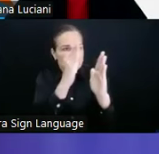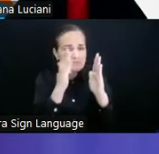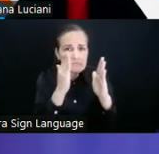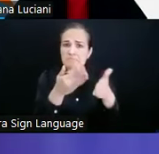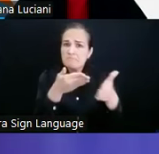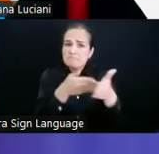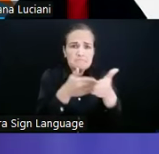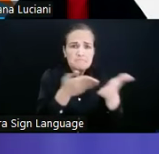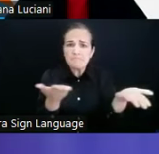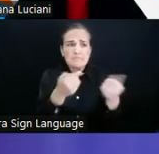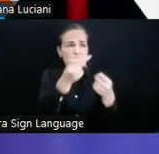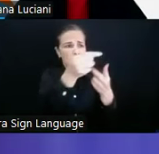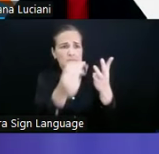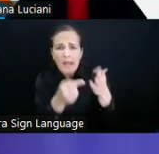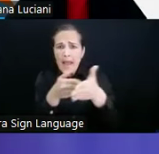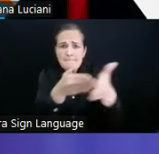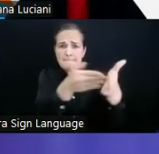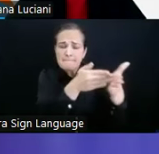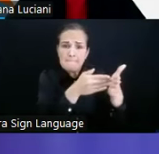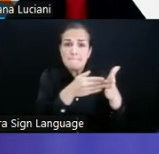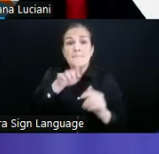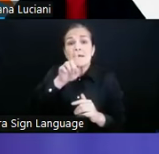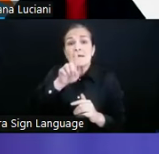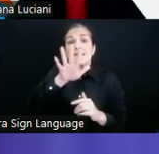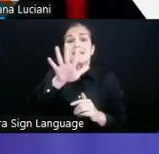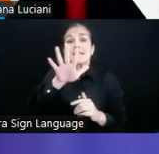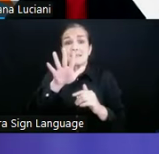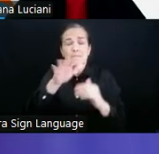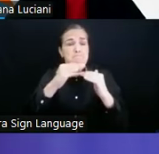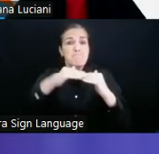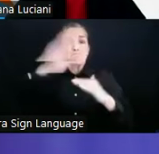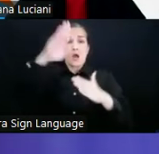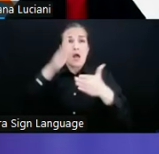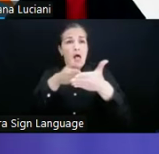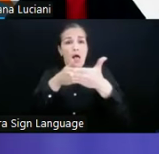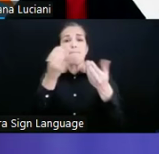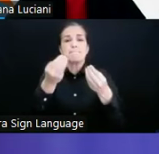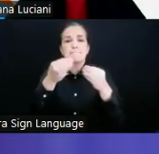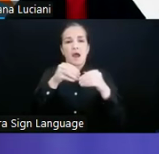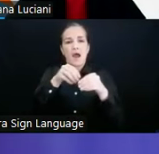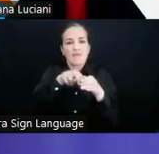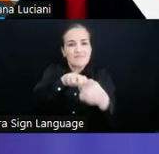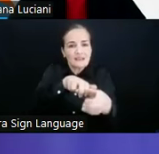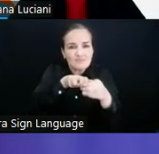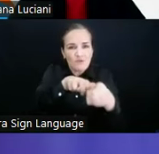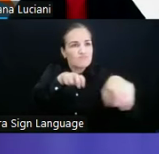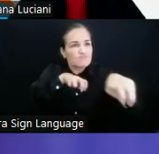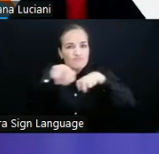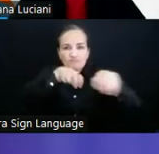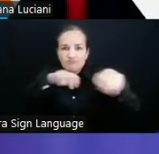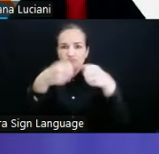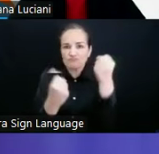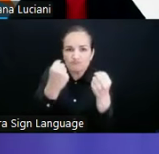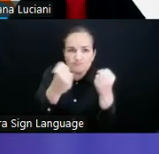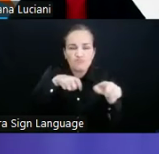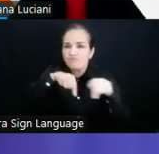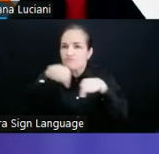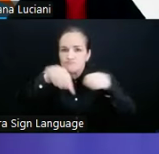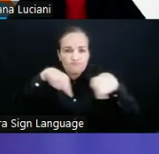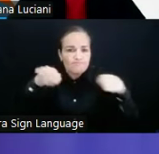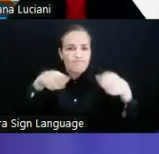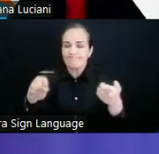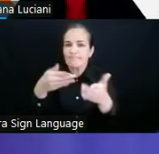enter health centers, hospitals, and 15 times more obstacles to access transportation.